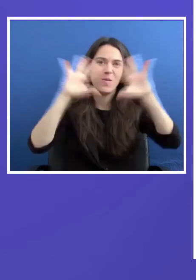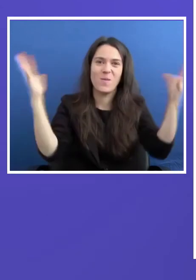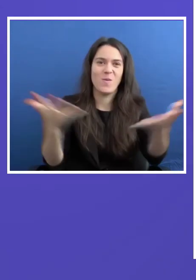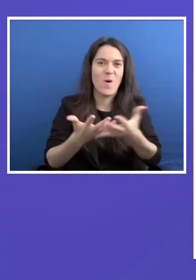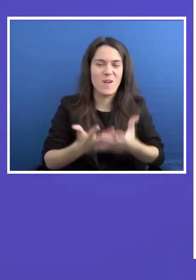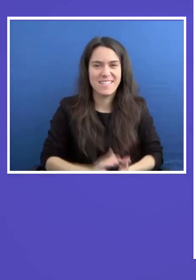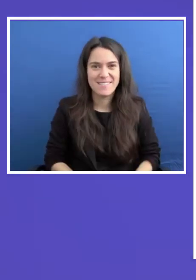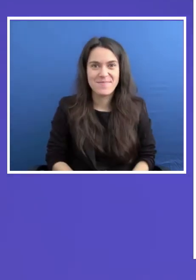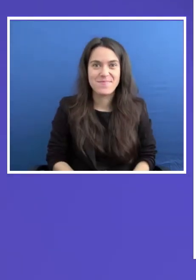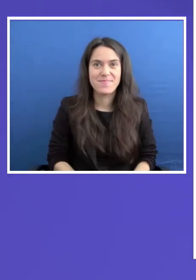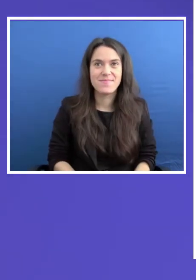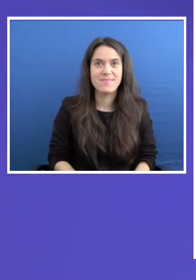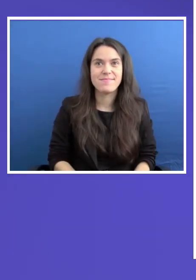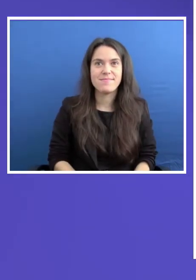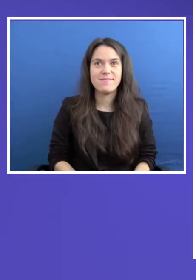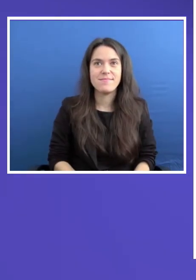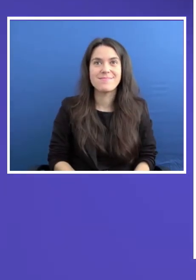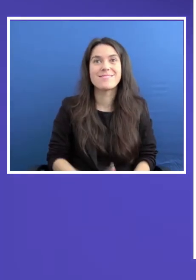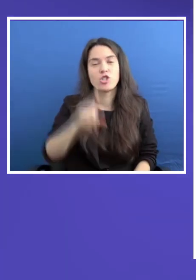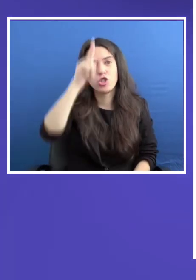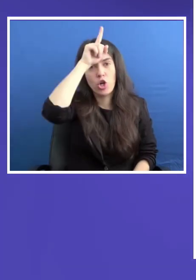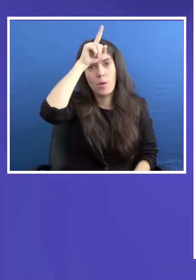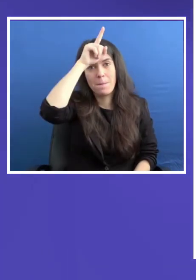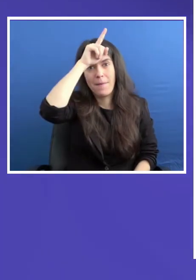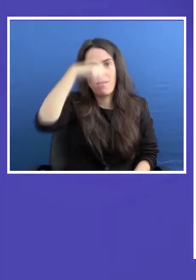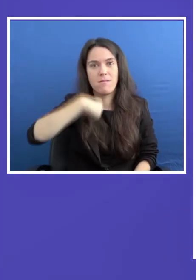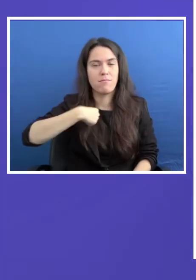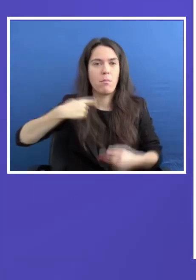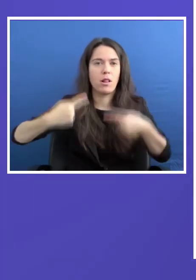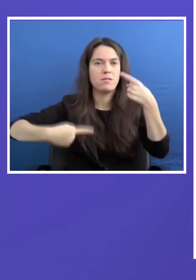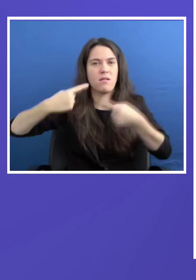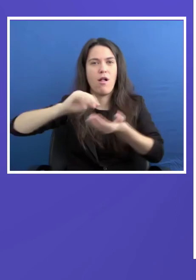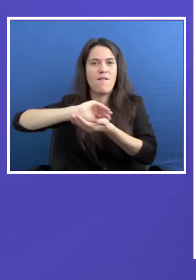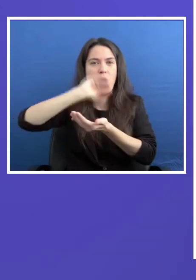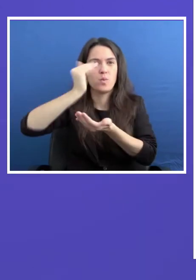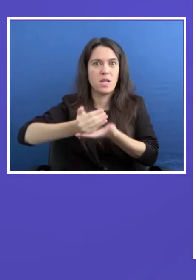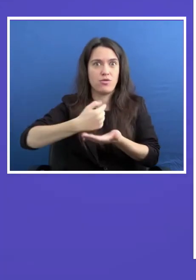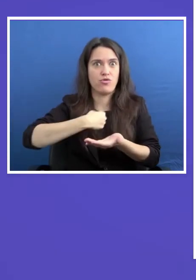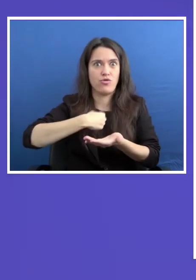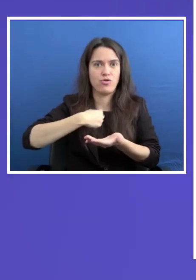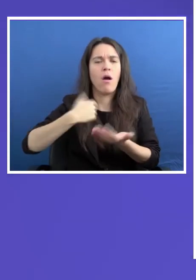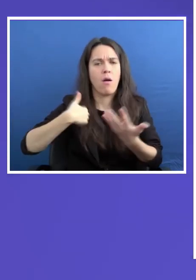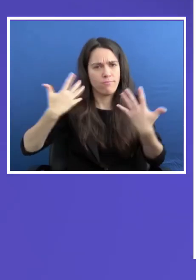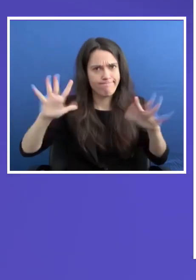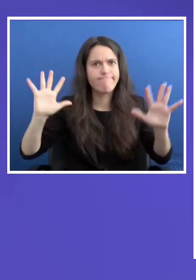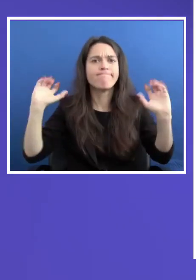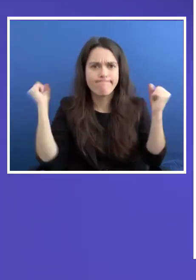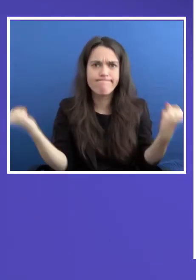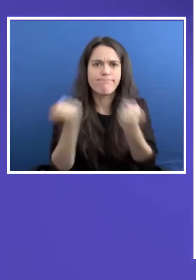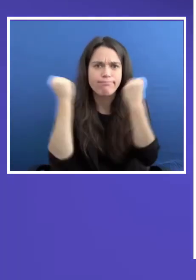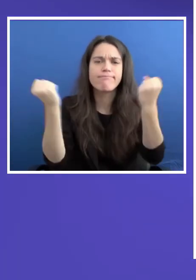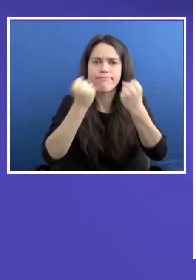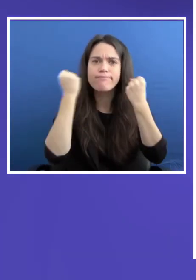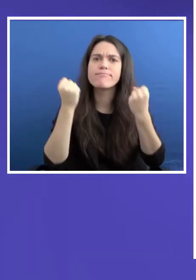German political foundation, we will continue to promote stronger involvement of women